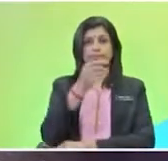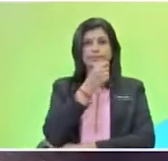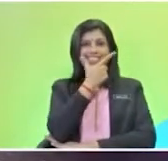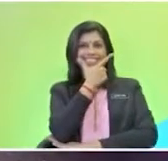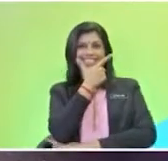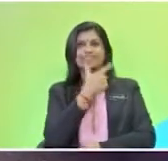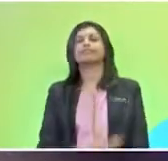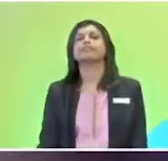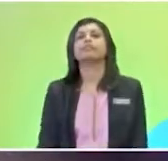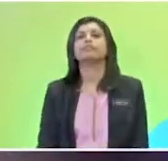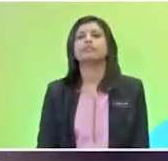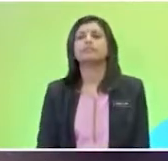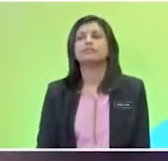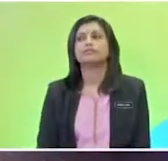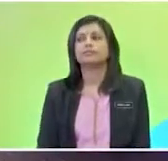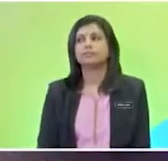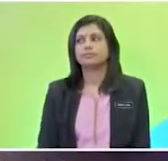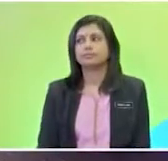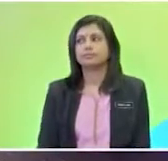Okay, Shafika, second riddle for you.